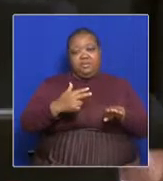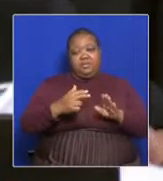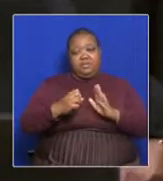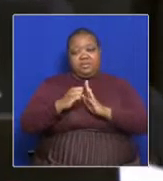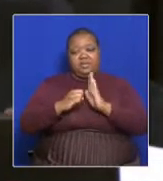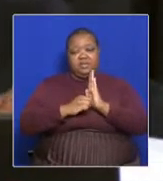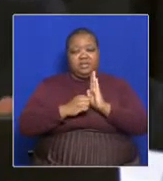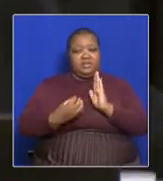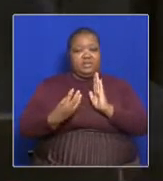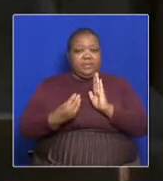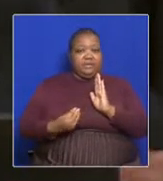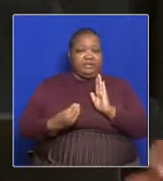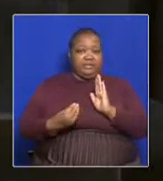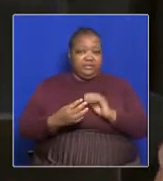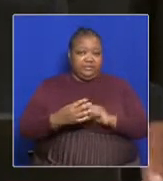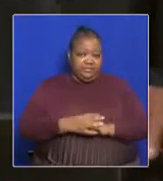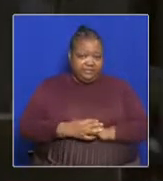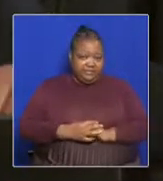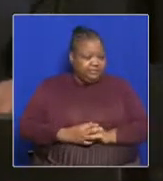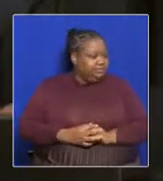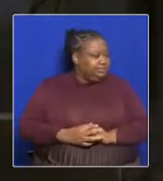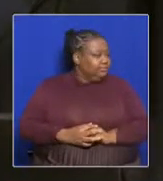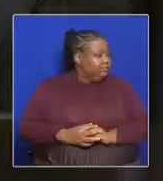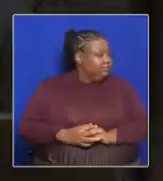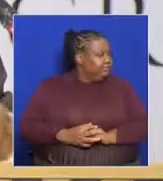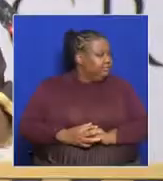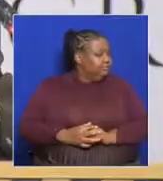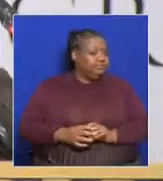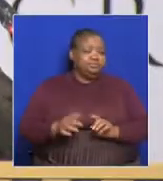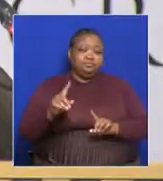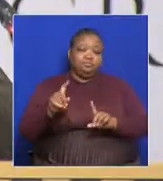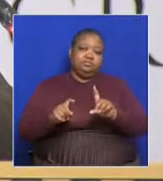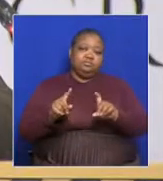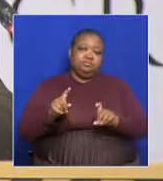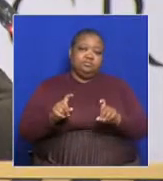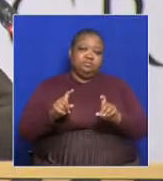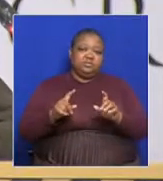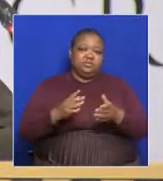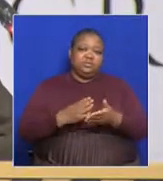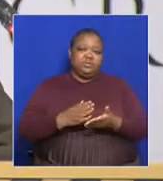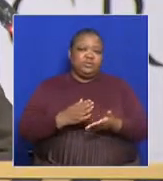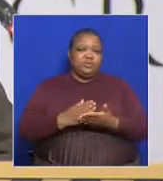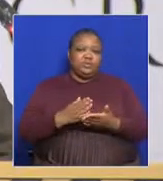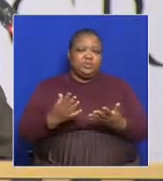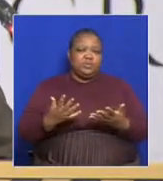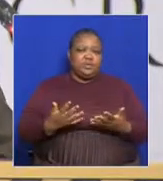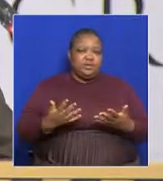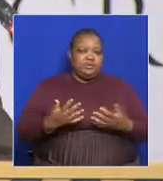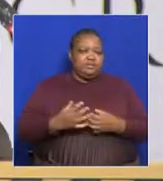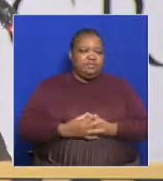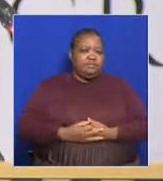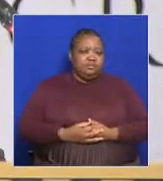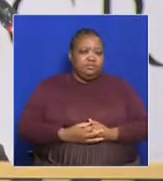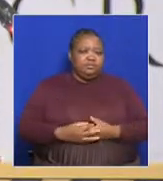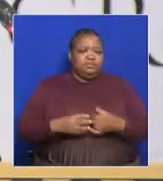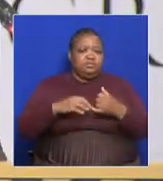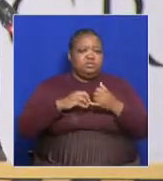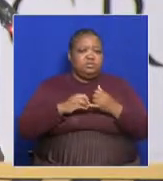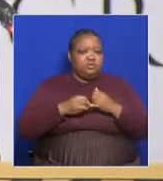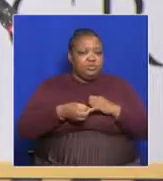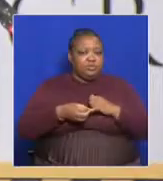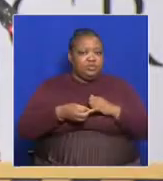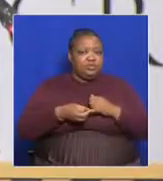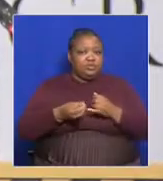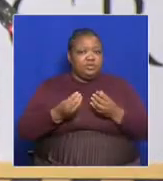Yes. If you can look at the inquiry, I'm not sure where it would be, but I'm going to try and help you find it because I